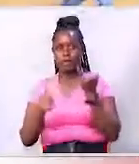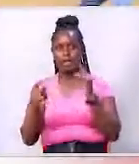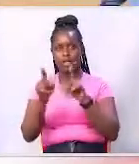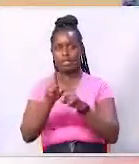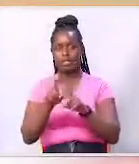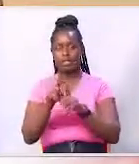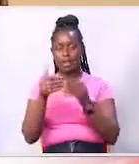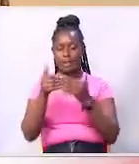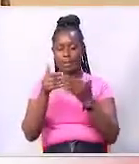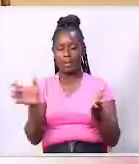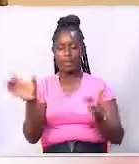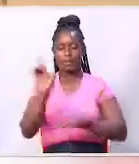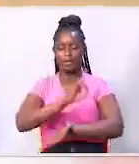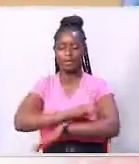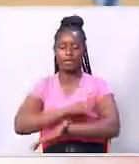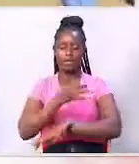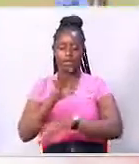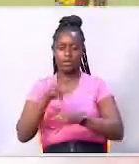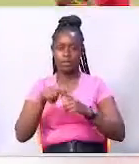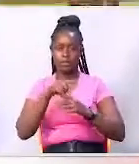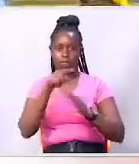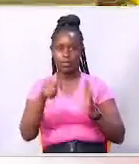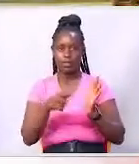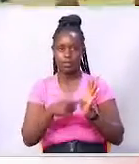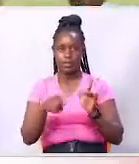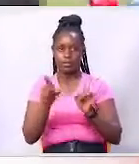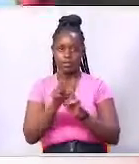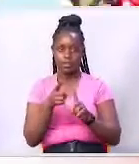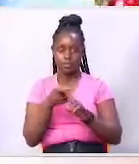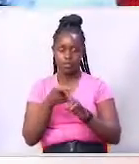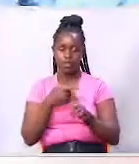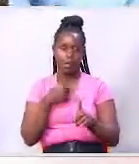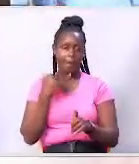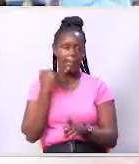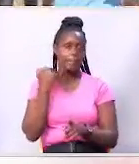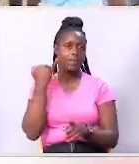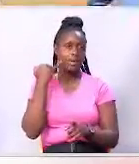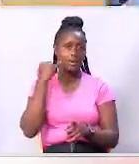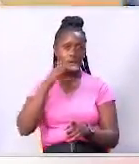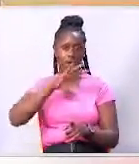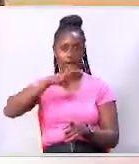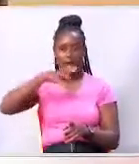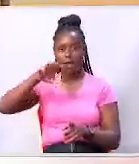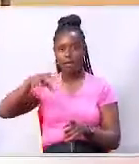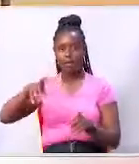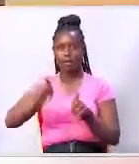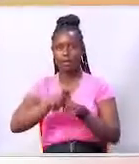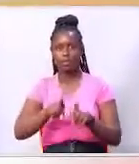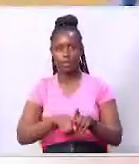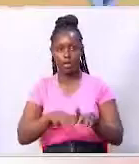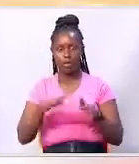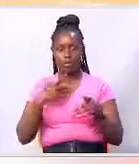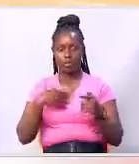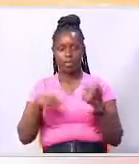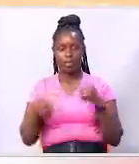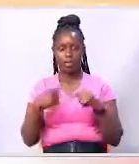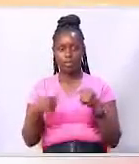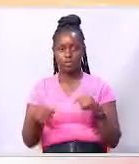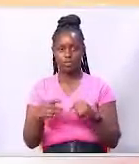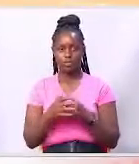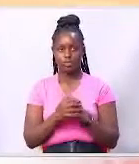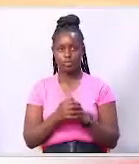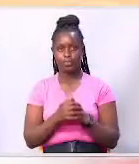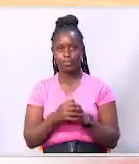opening day of the tournament, as Moihoko, Afraha from Nakuru County and Thika were knocked out of the competition. Ni off